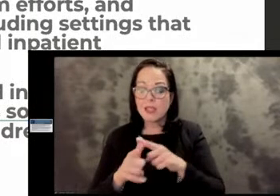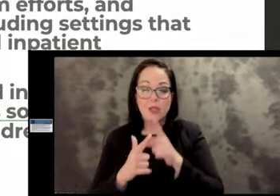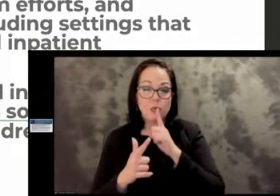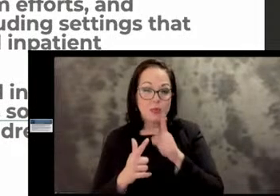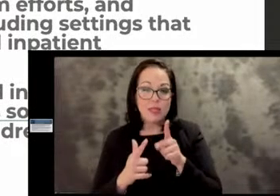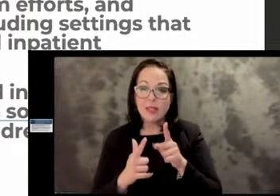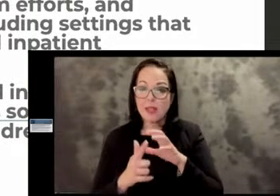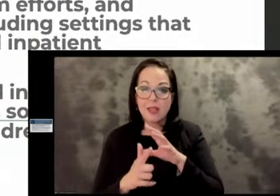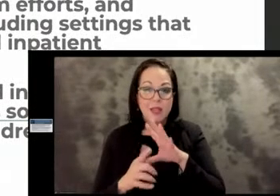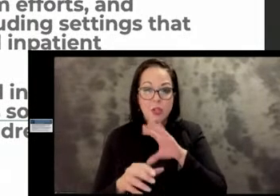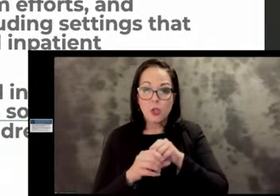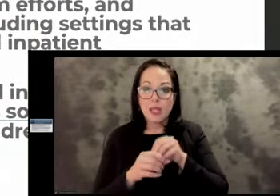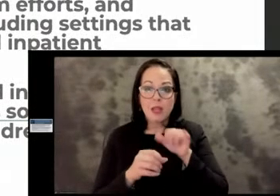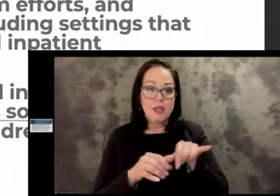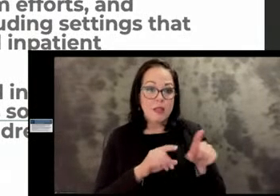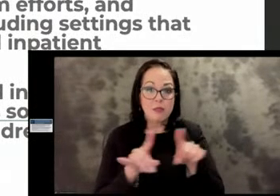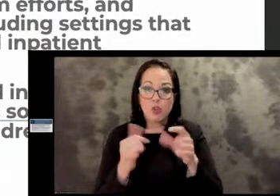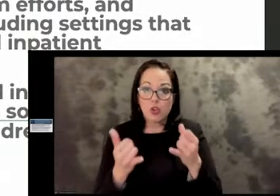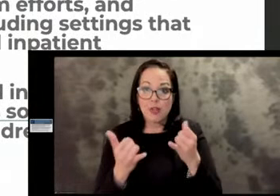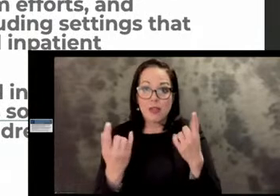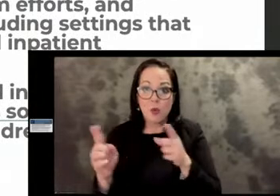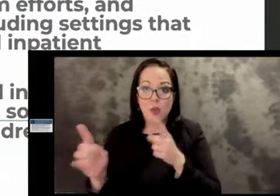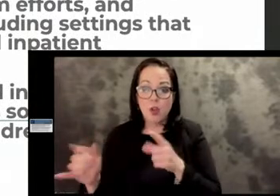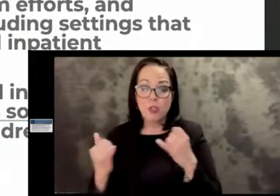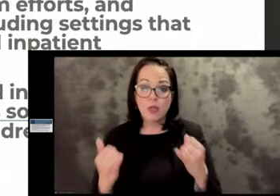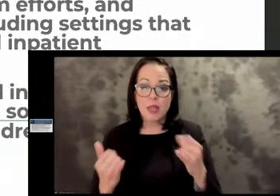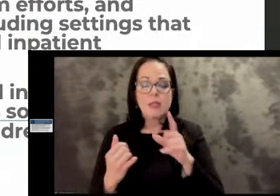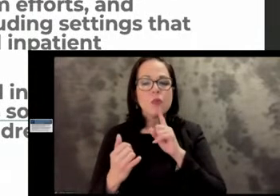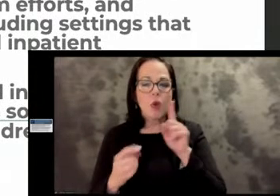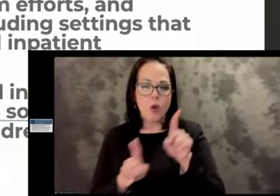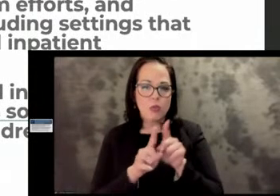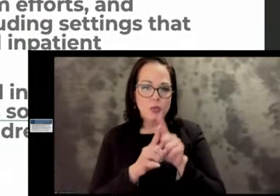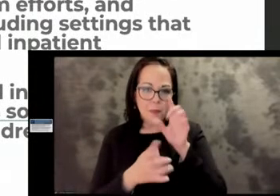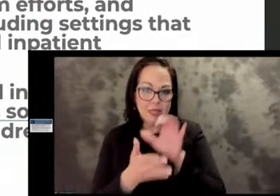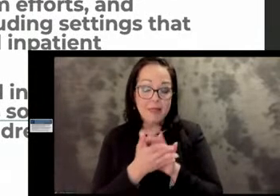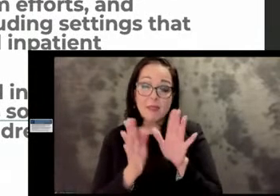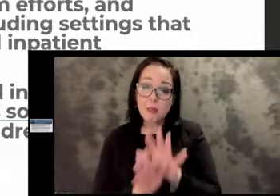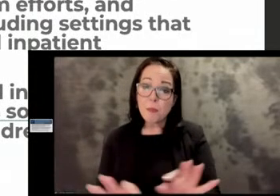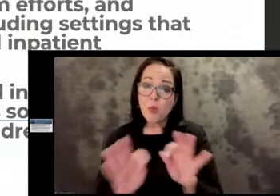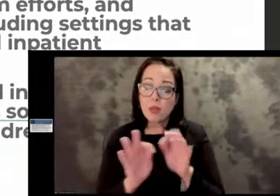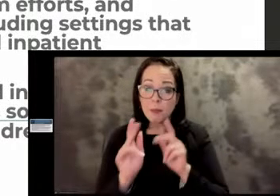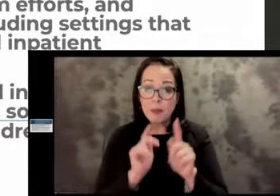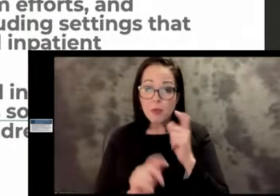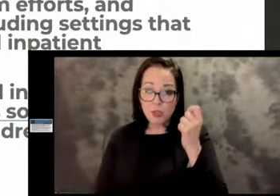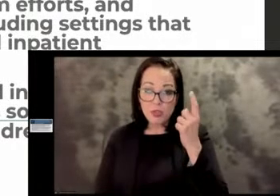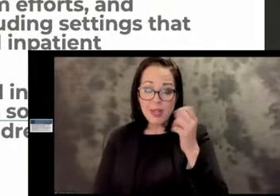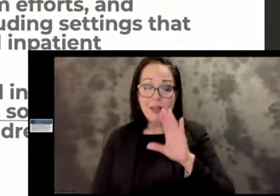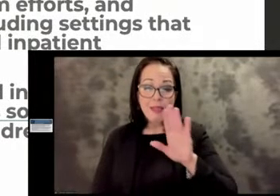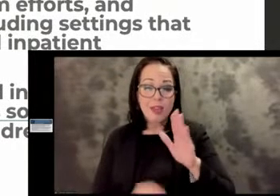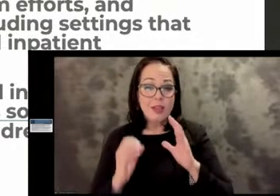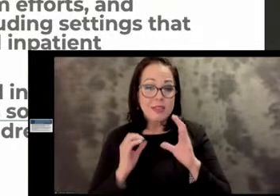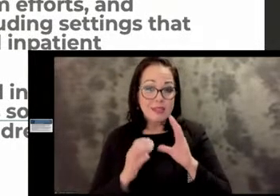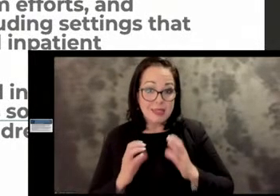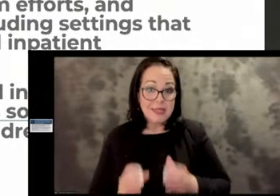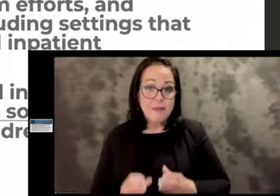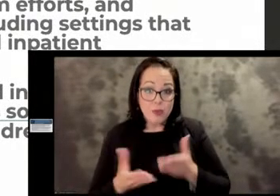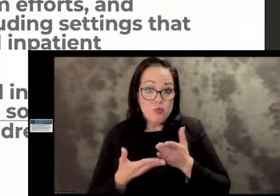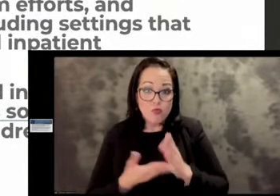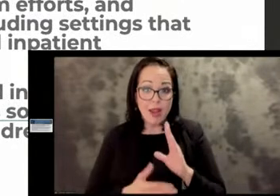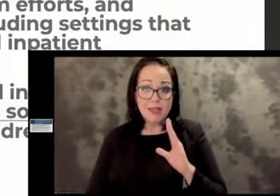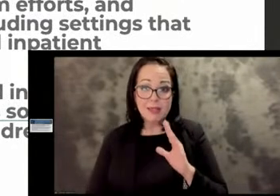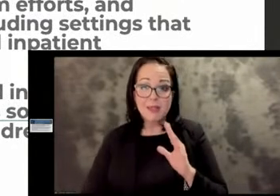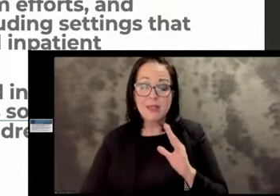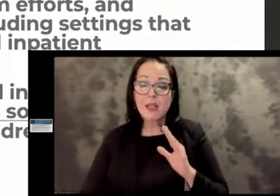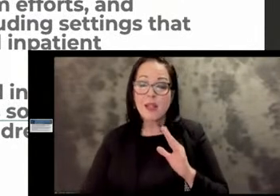undertaken. And we also think it's very important that people understand their civil rights. And efforts should be put forward at all levels